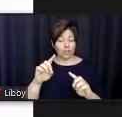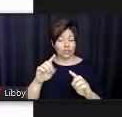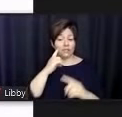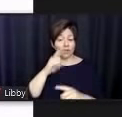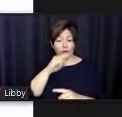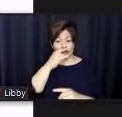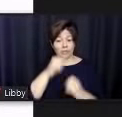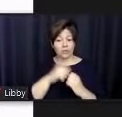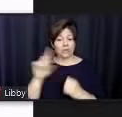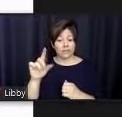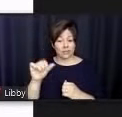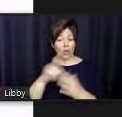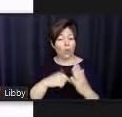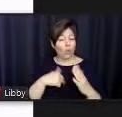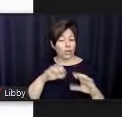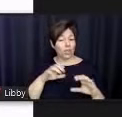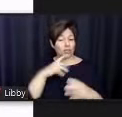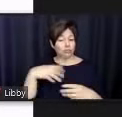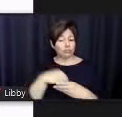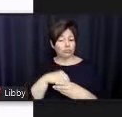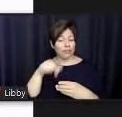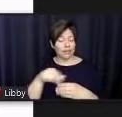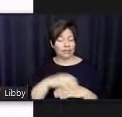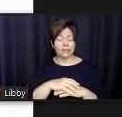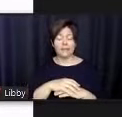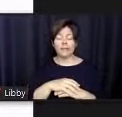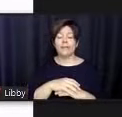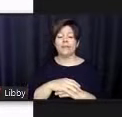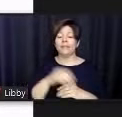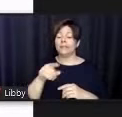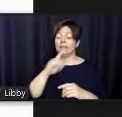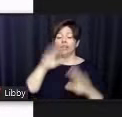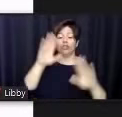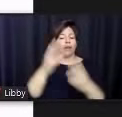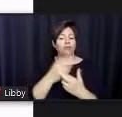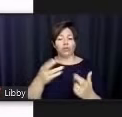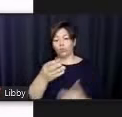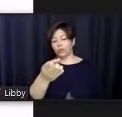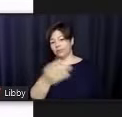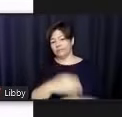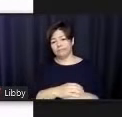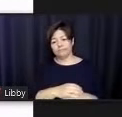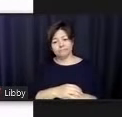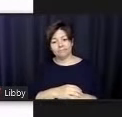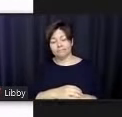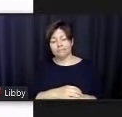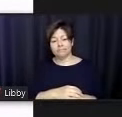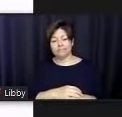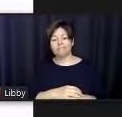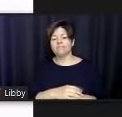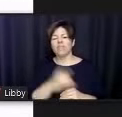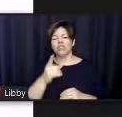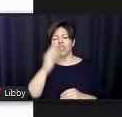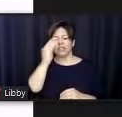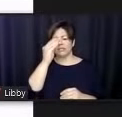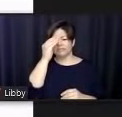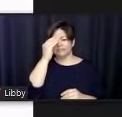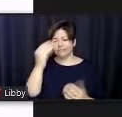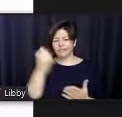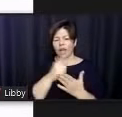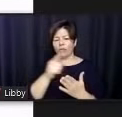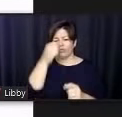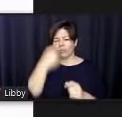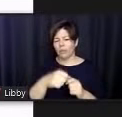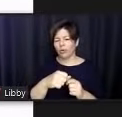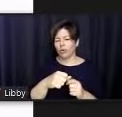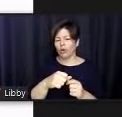disabilities and what we can do as a part of this. This is a great resource and something just to kind of remind you where we are with this.